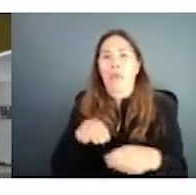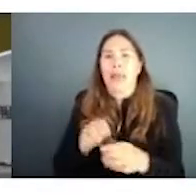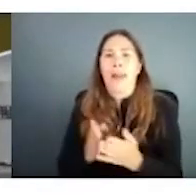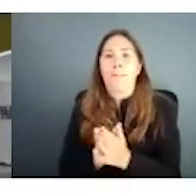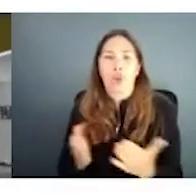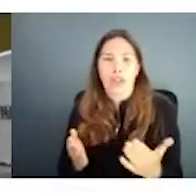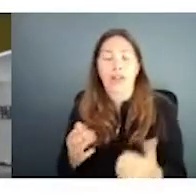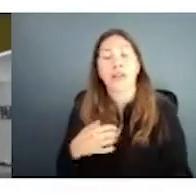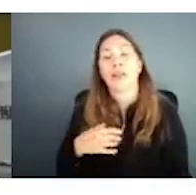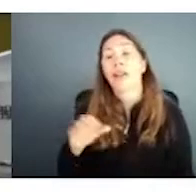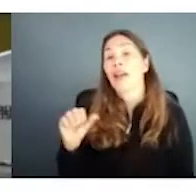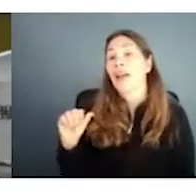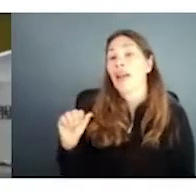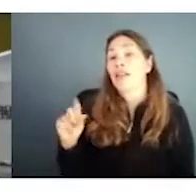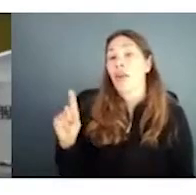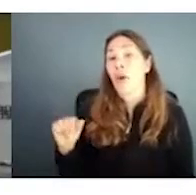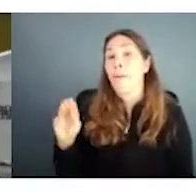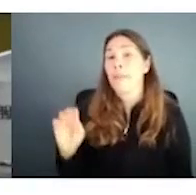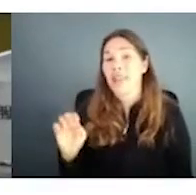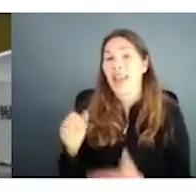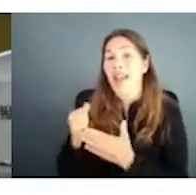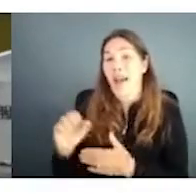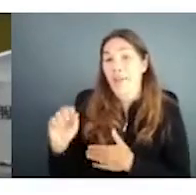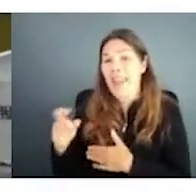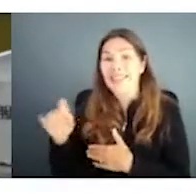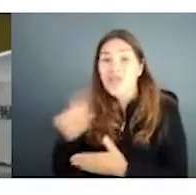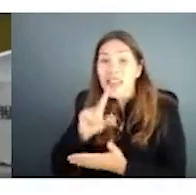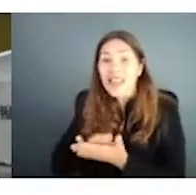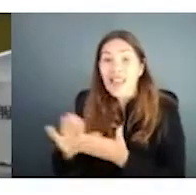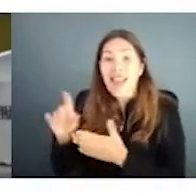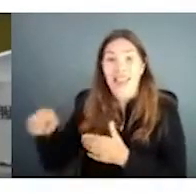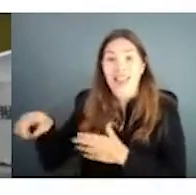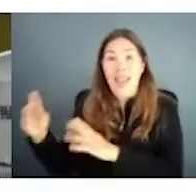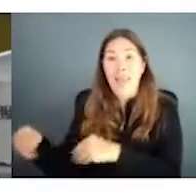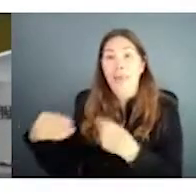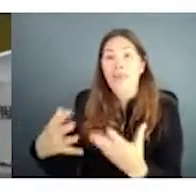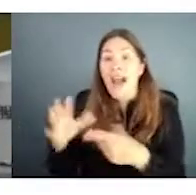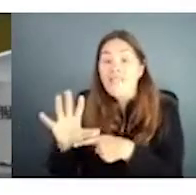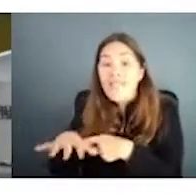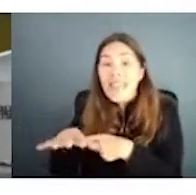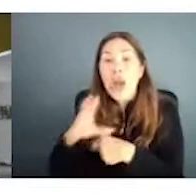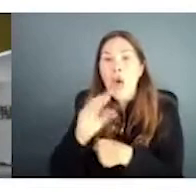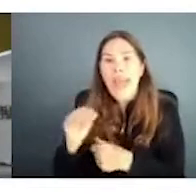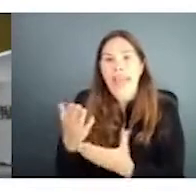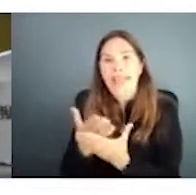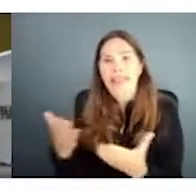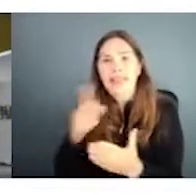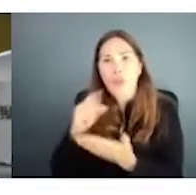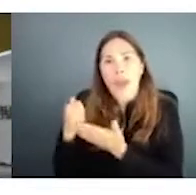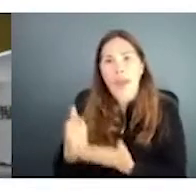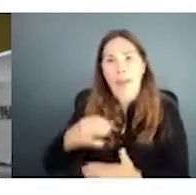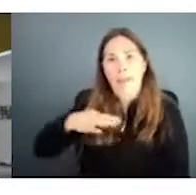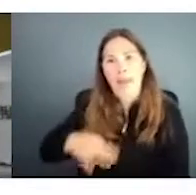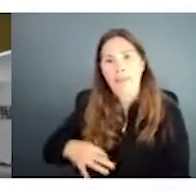The Adobe HelpX, the thing, again, that's nice about that is they're providing videos and assets. And so let's